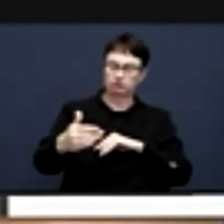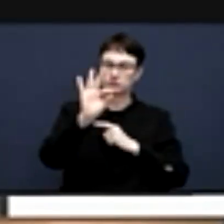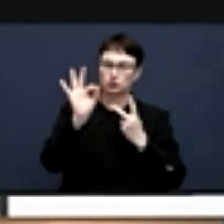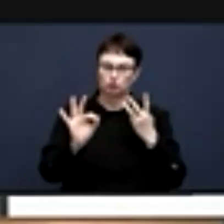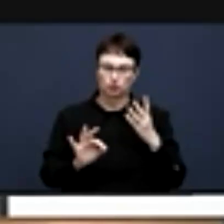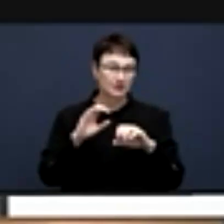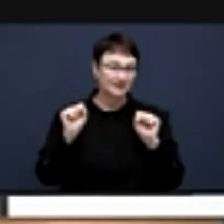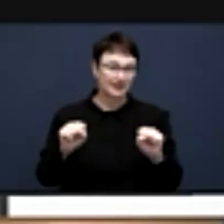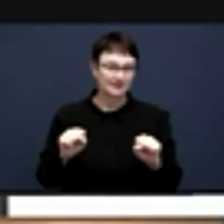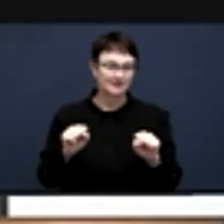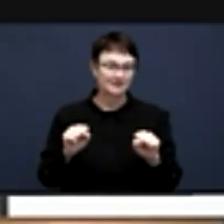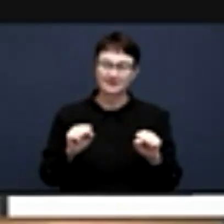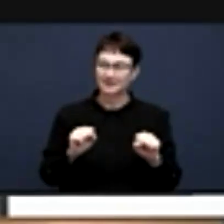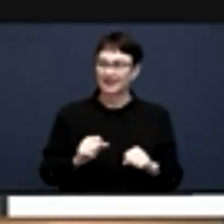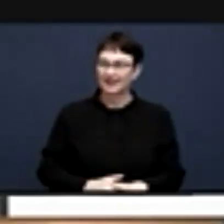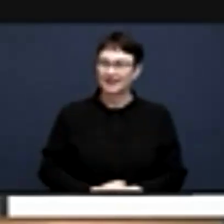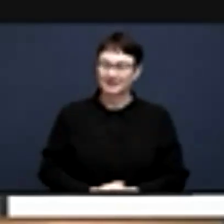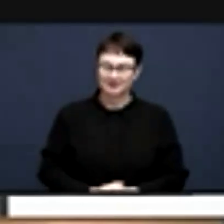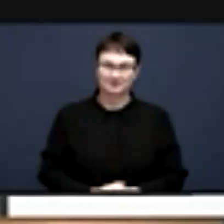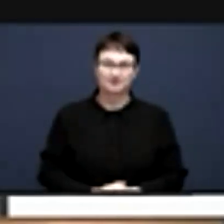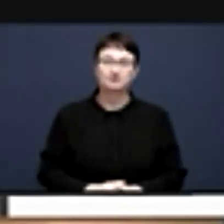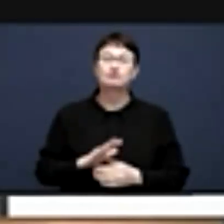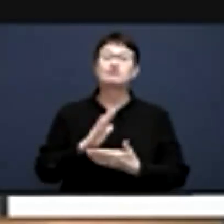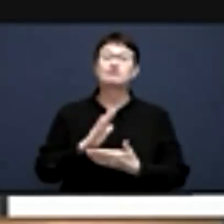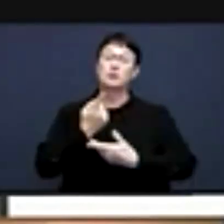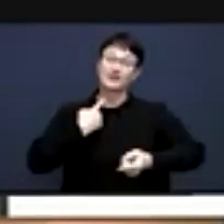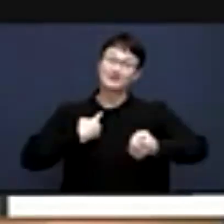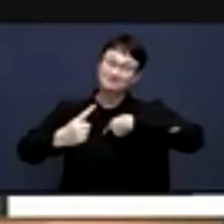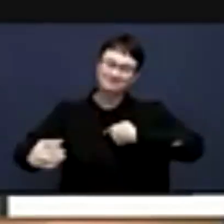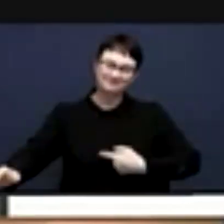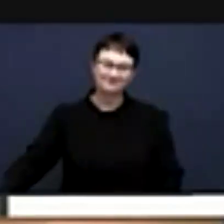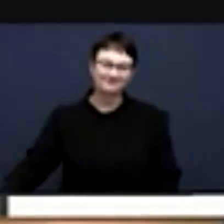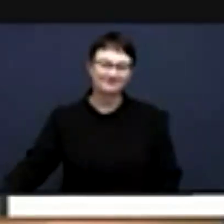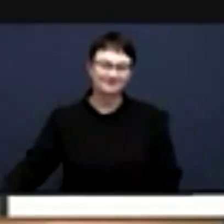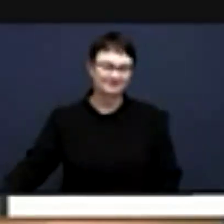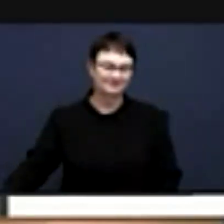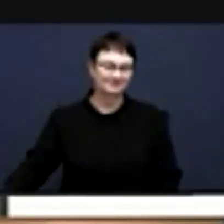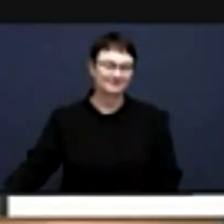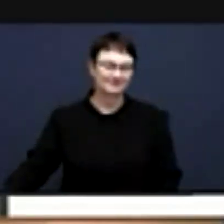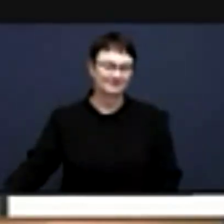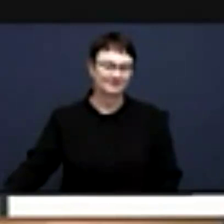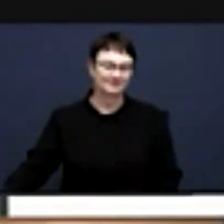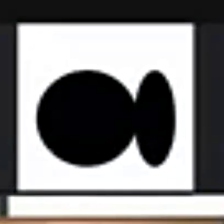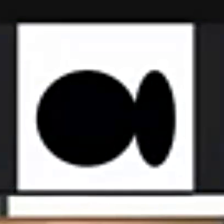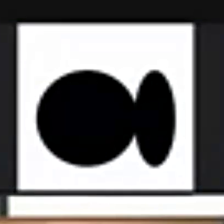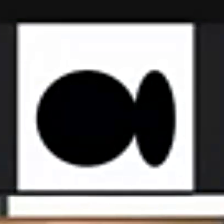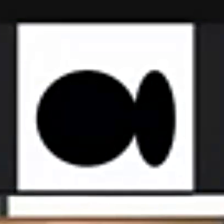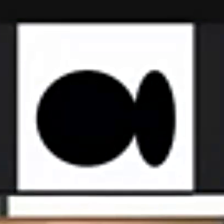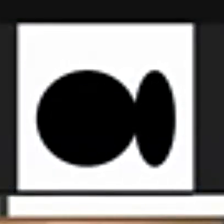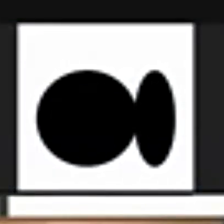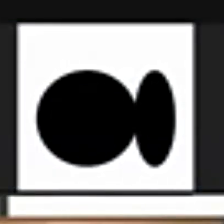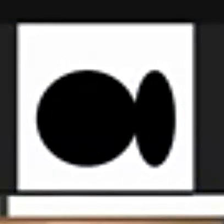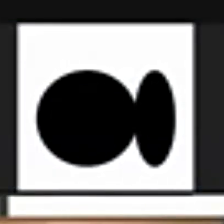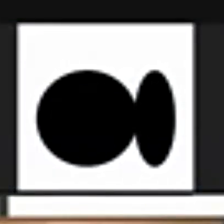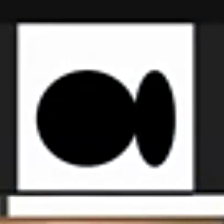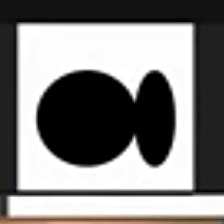Tabellini, who is the UX and UI and UX designer for Digital Transformation Department of the Government of Italy. I kind of cut that down a